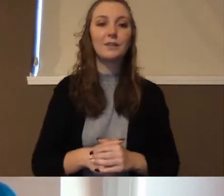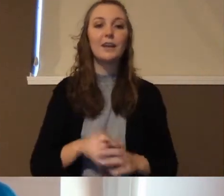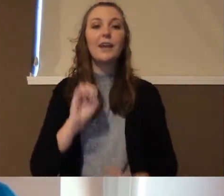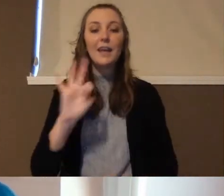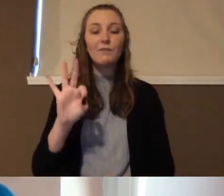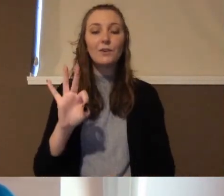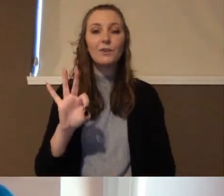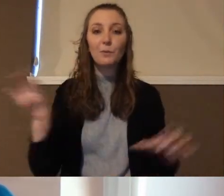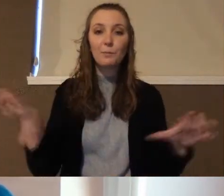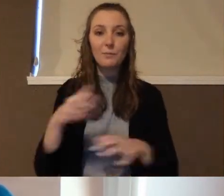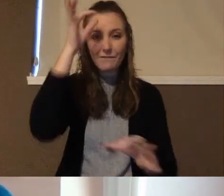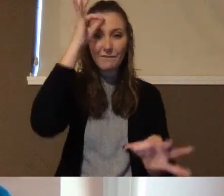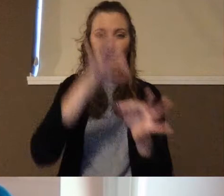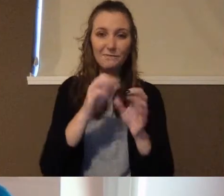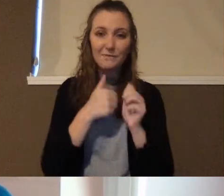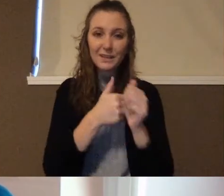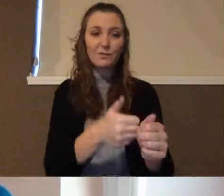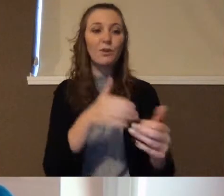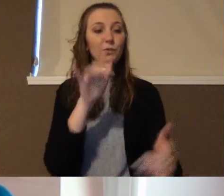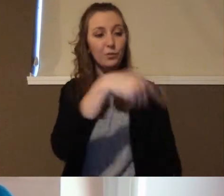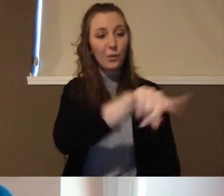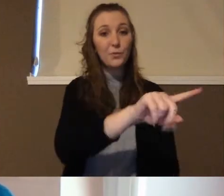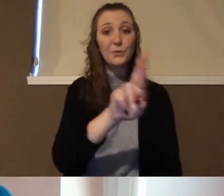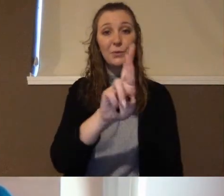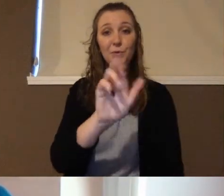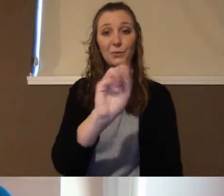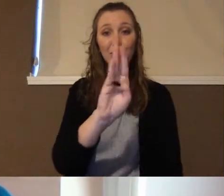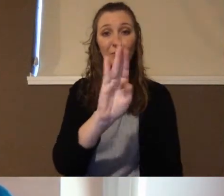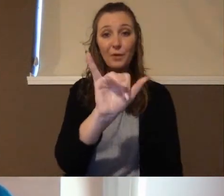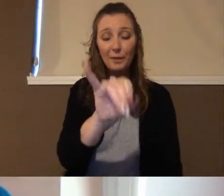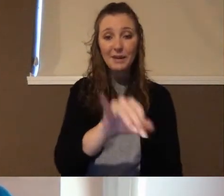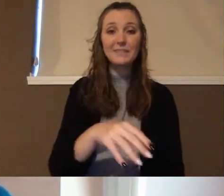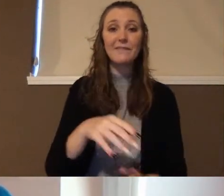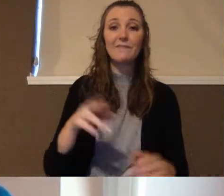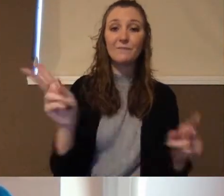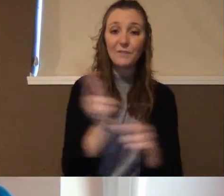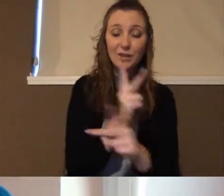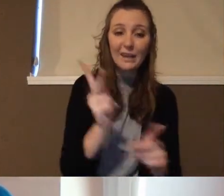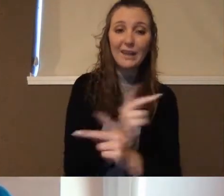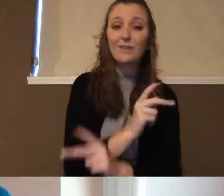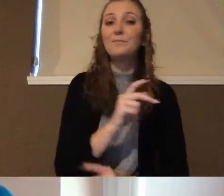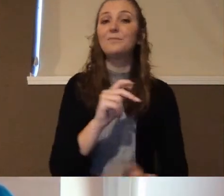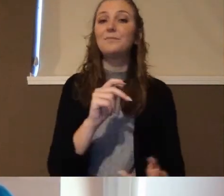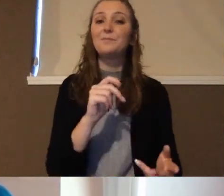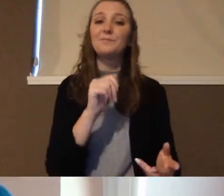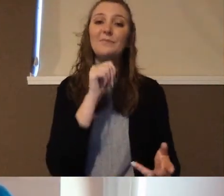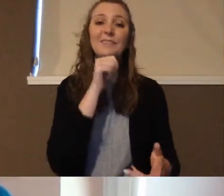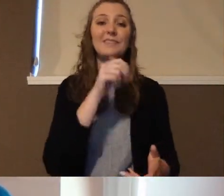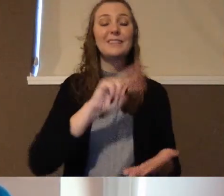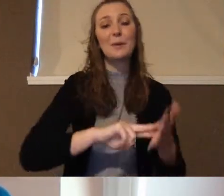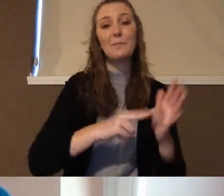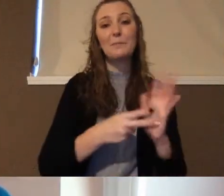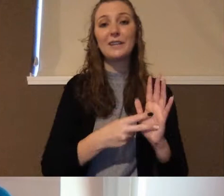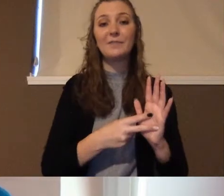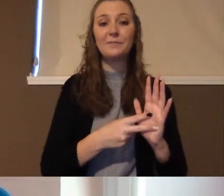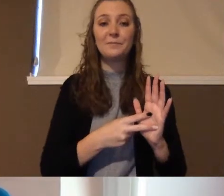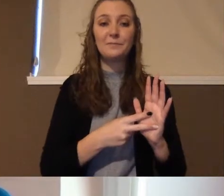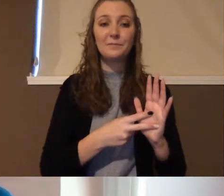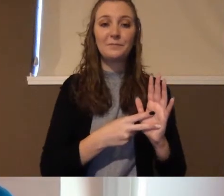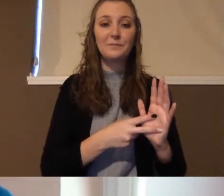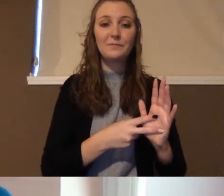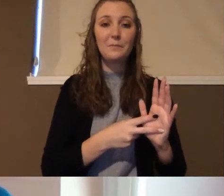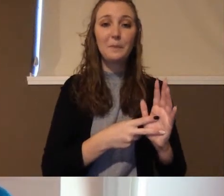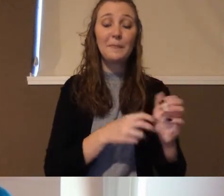discovered, wasn't about holding on to what everyone said the Bible story used